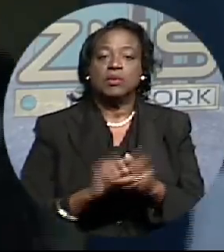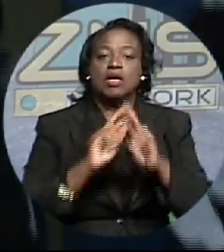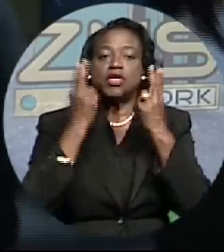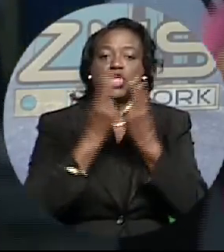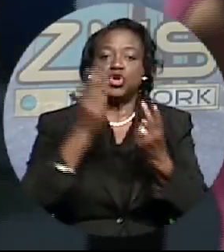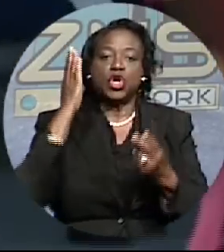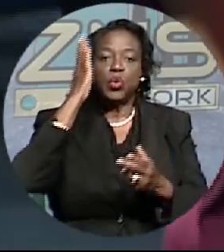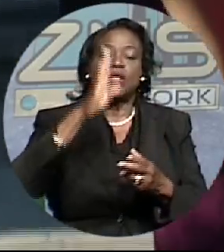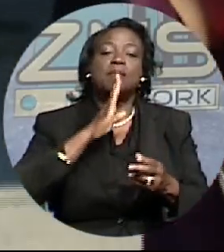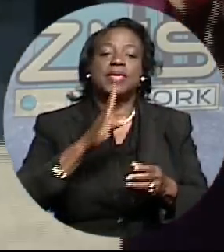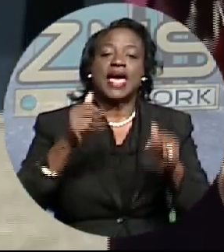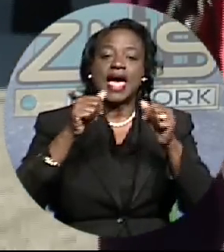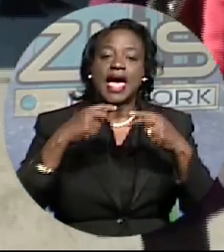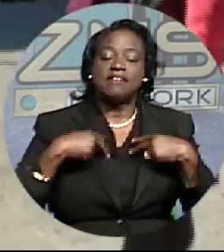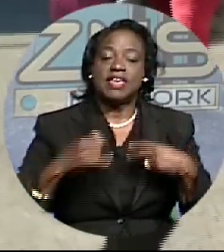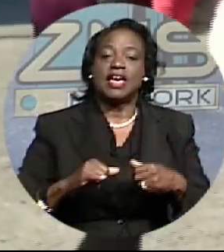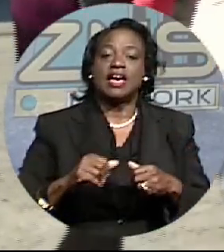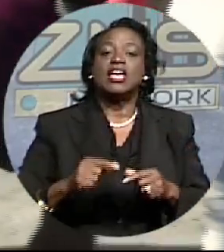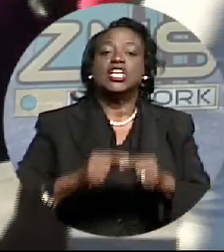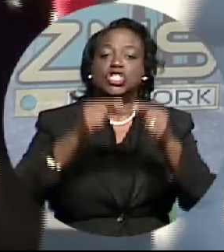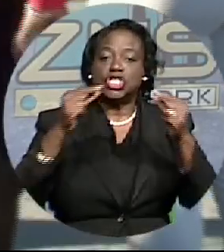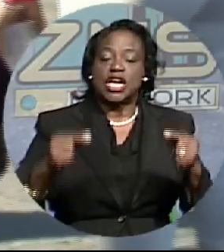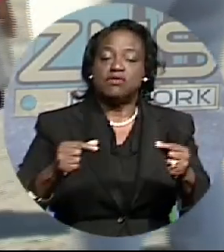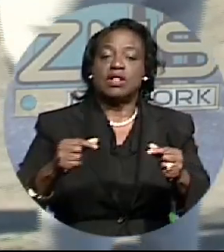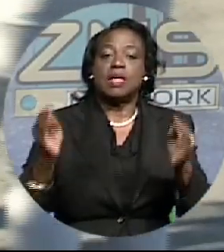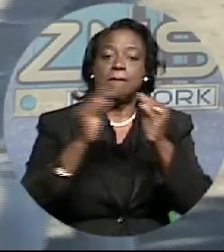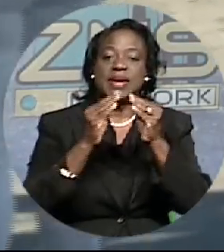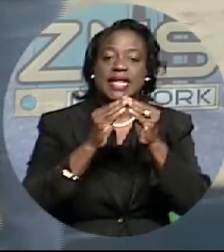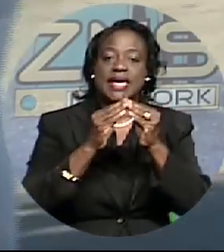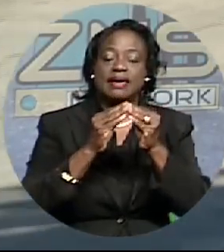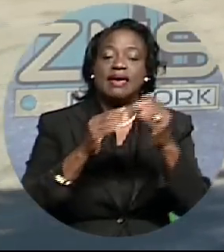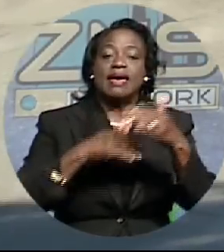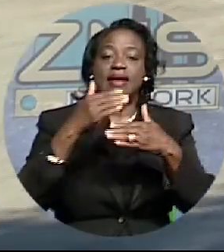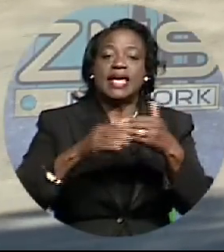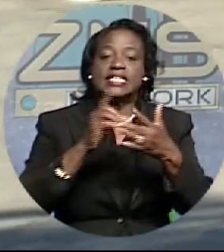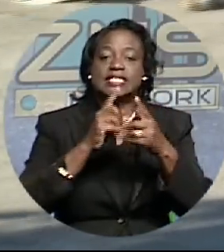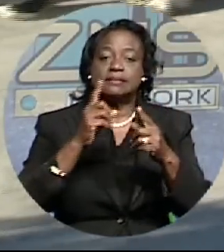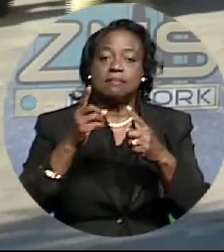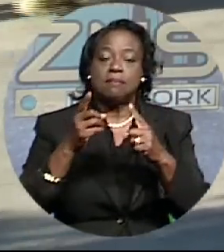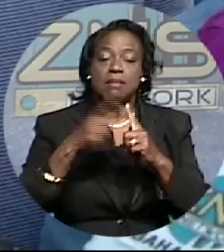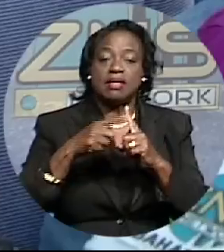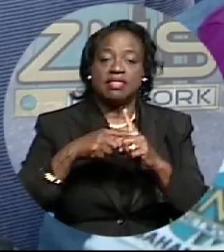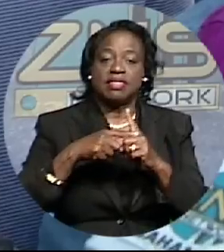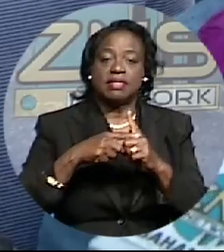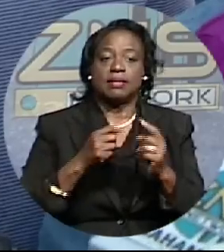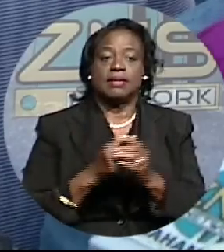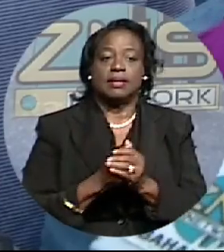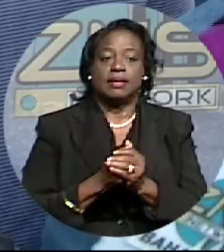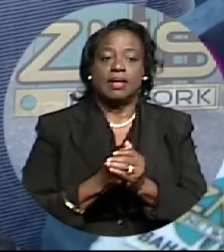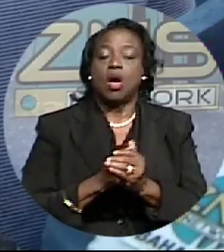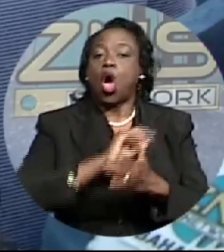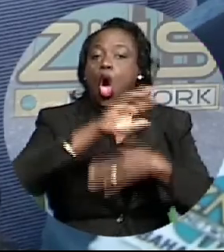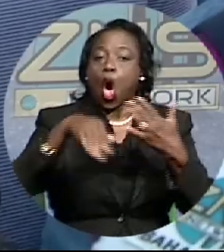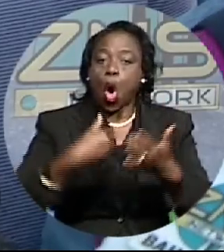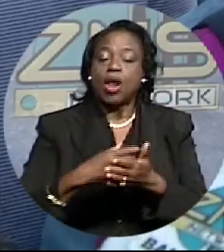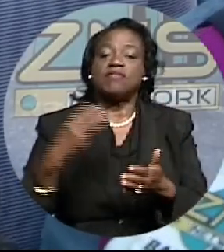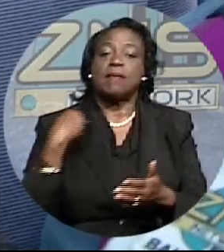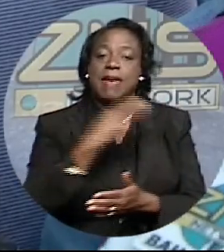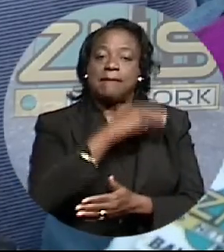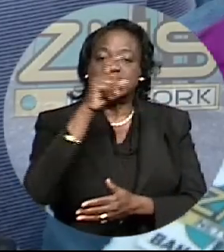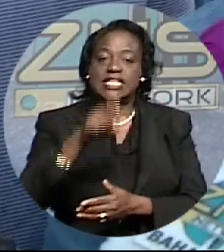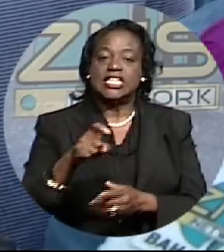its annual general meeting next month, and Wilson made this appeal especially to members here in Nassau. all of you need to be